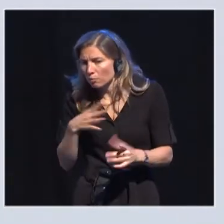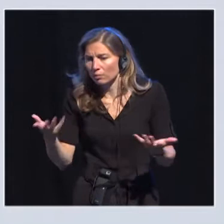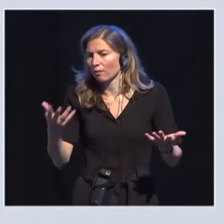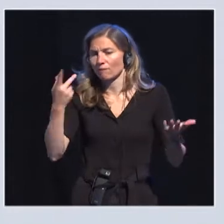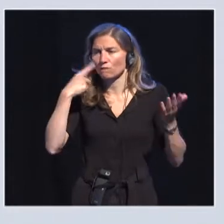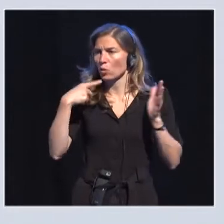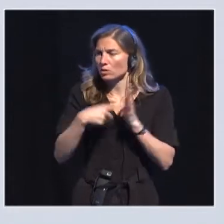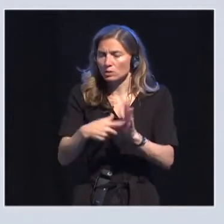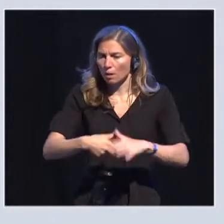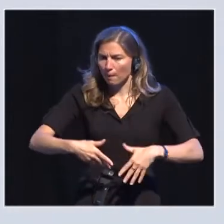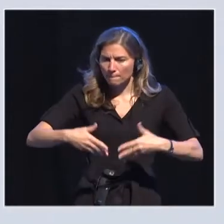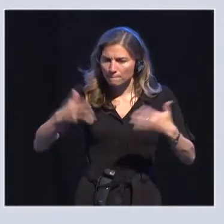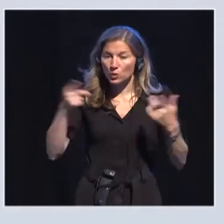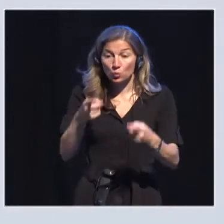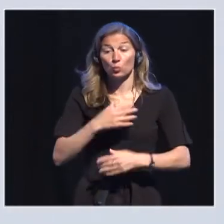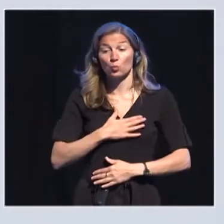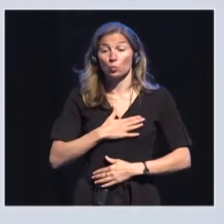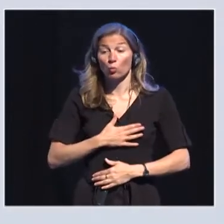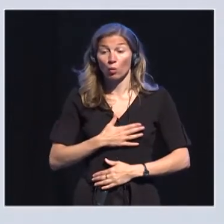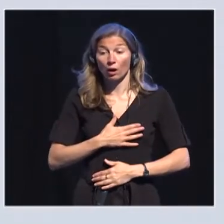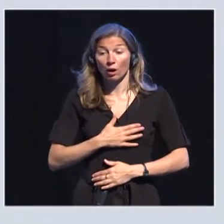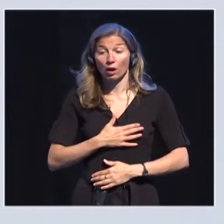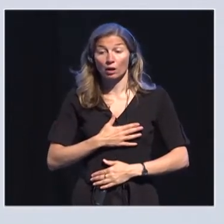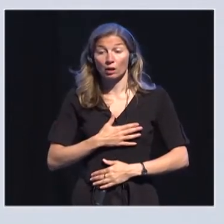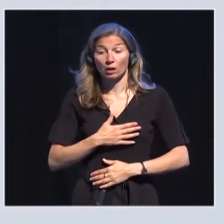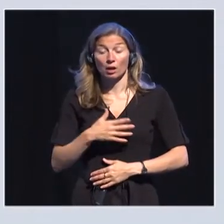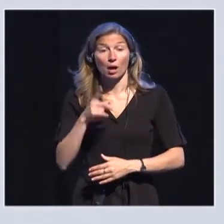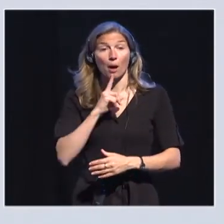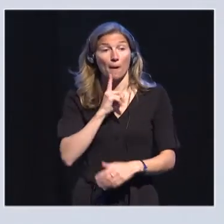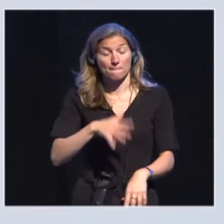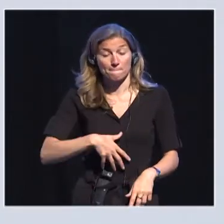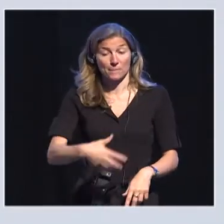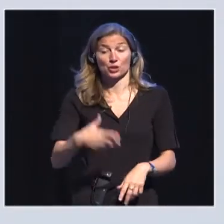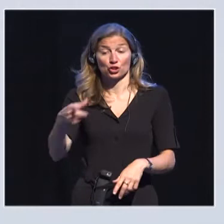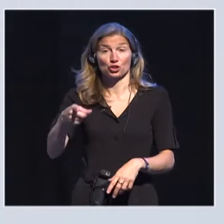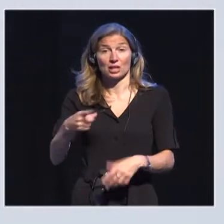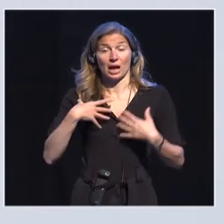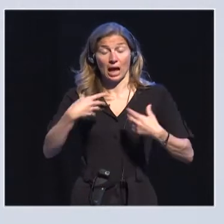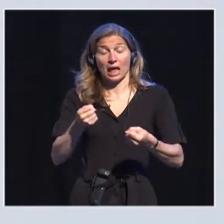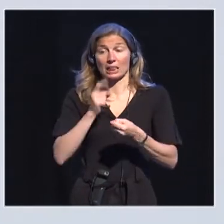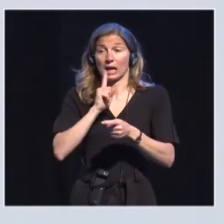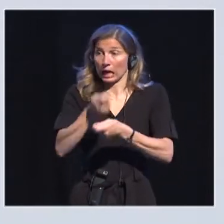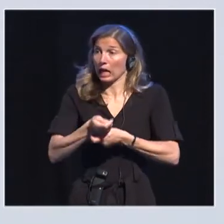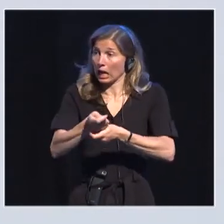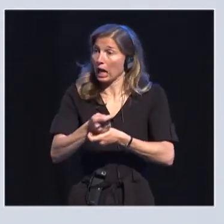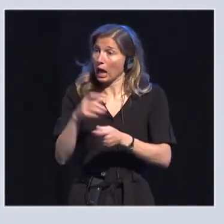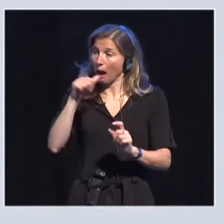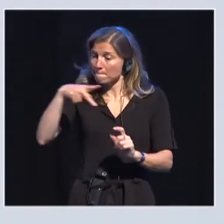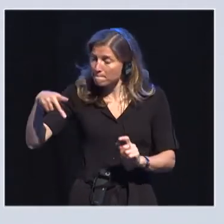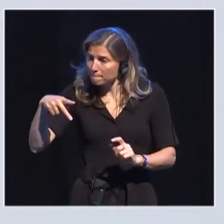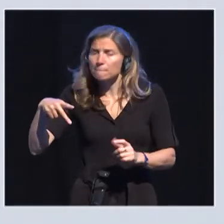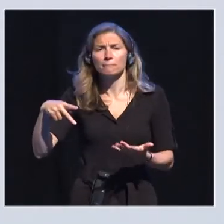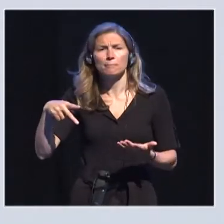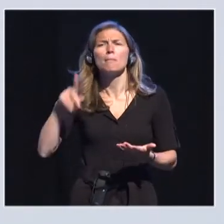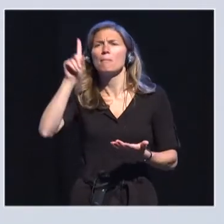you're running you want to build a maternal app, a maternal healthcare app. You need a woman to tell you these are the